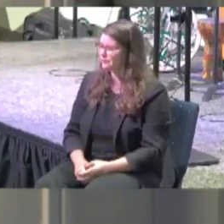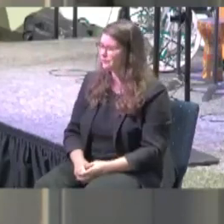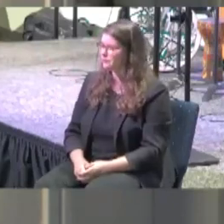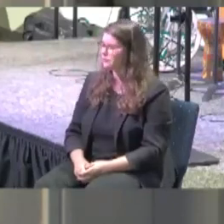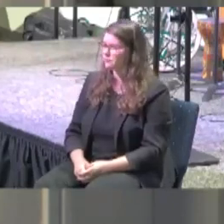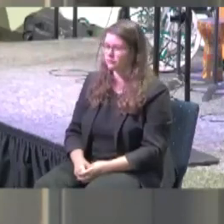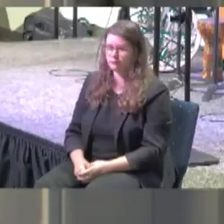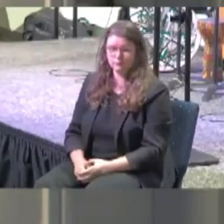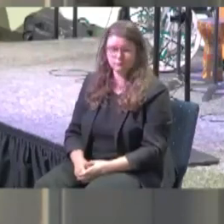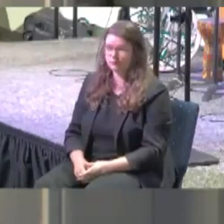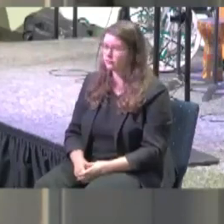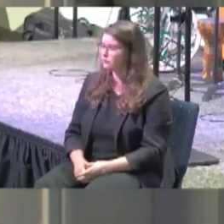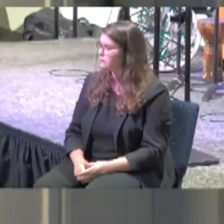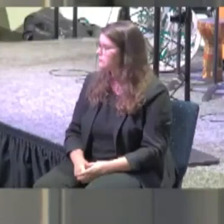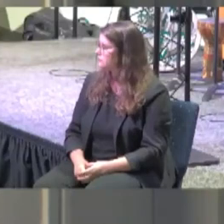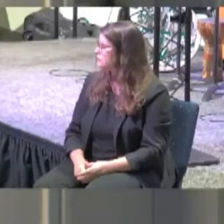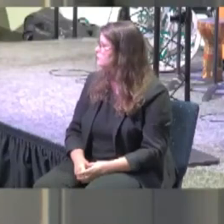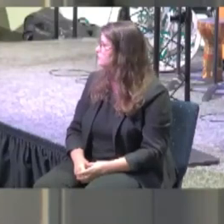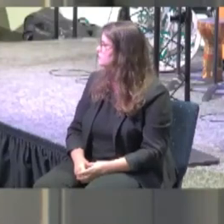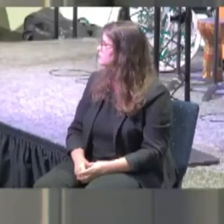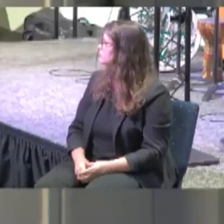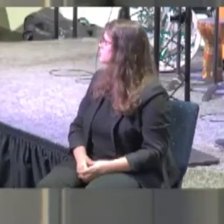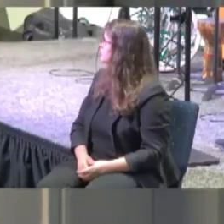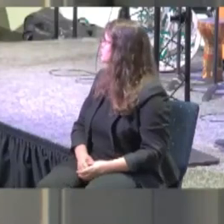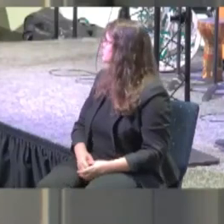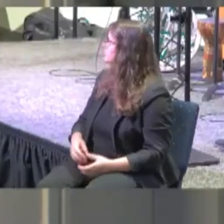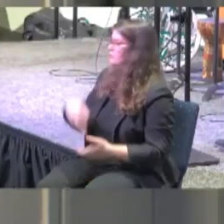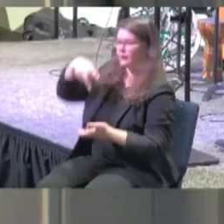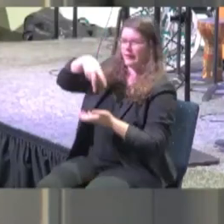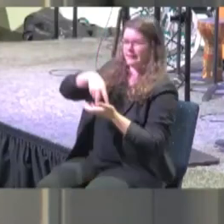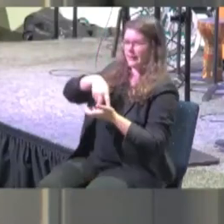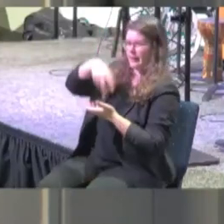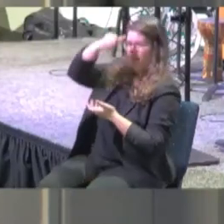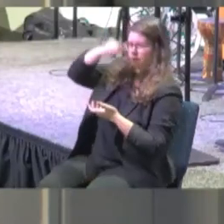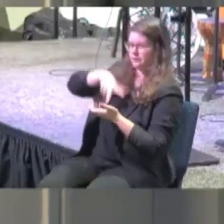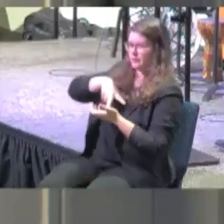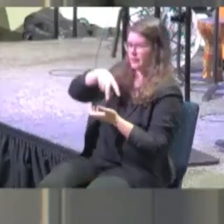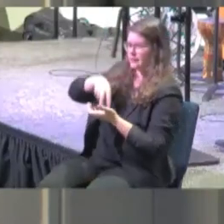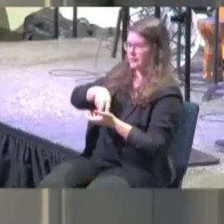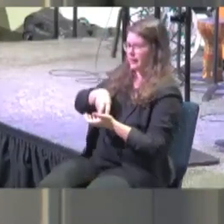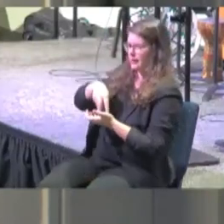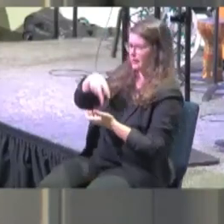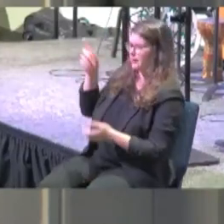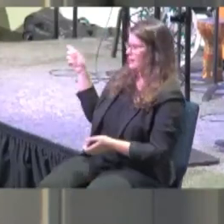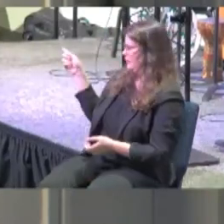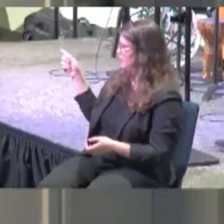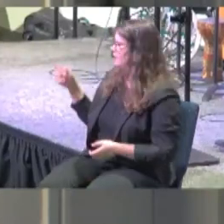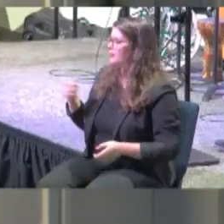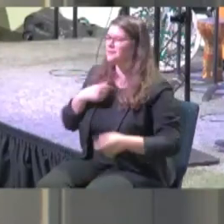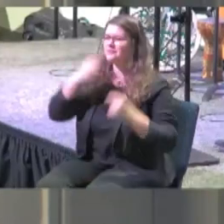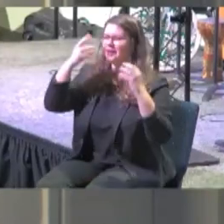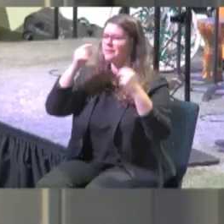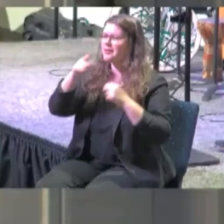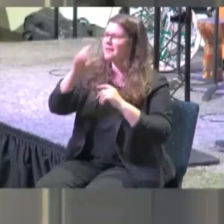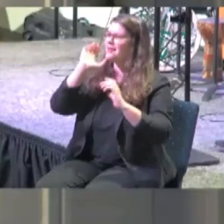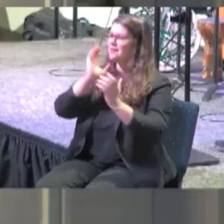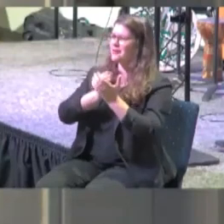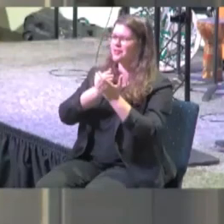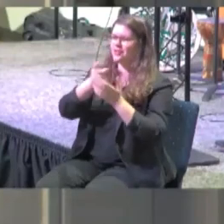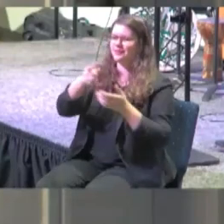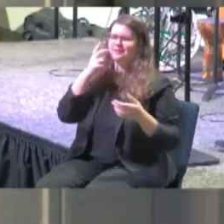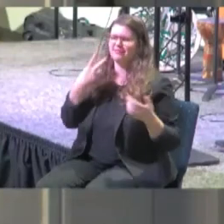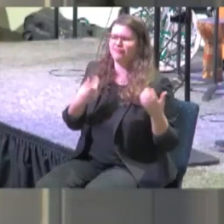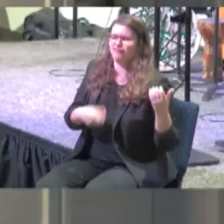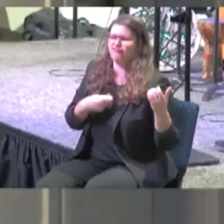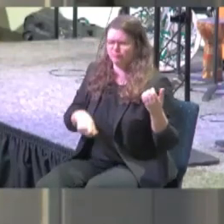Yeah. So I'm looking at the Woody Guthrie sticker there. Yeah. And I'm thinking about Jesus and the